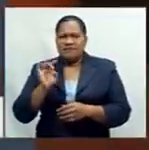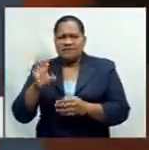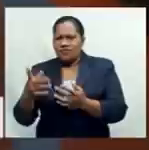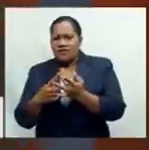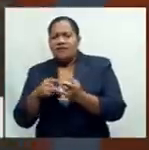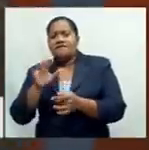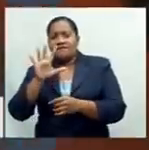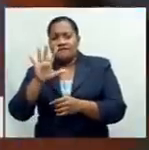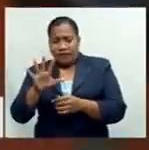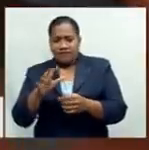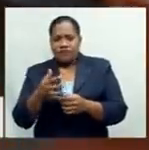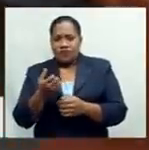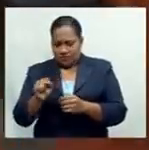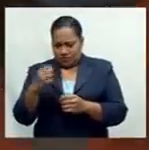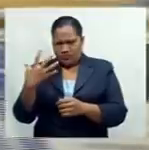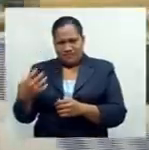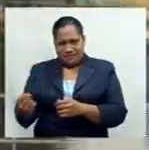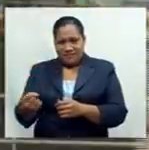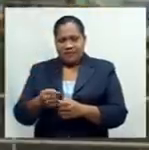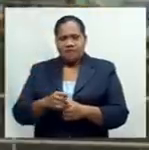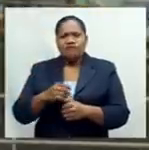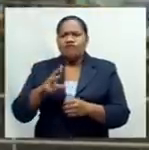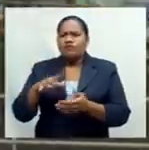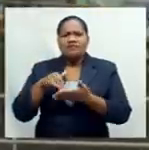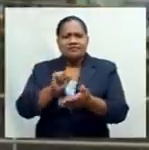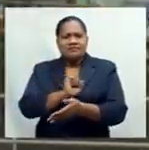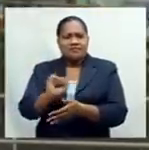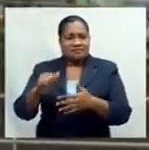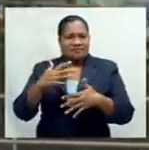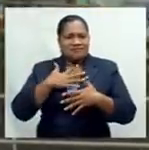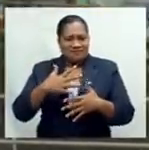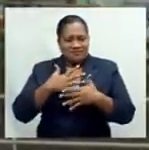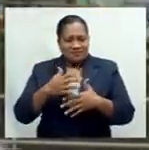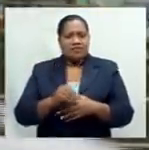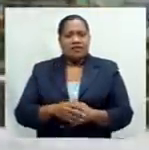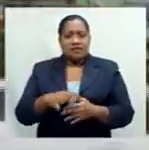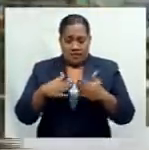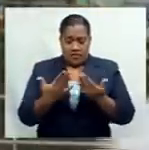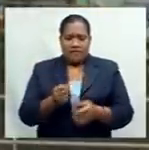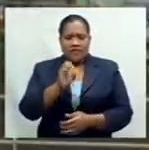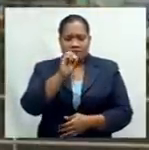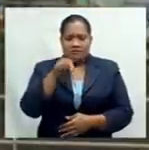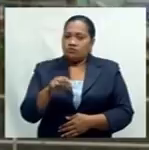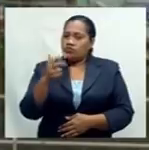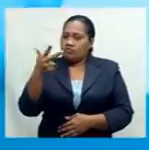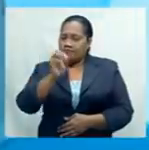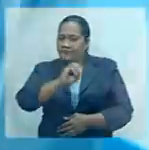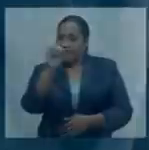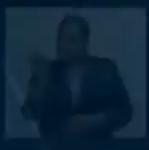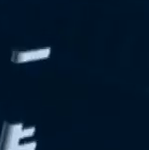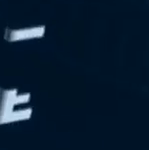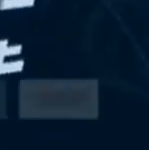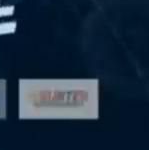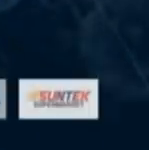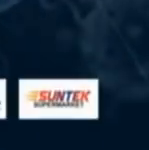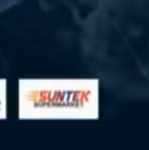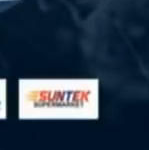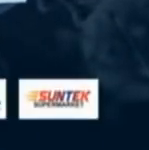on ventilators. Fiji's case fatality sits at around 0.8%.